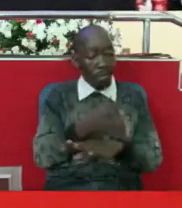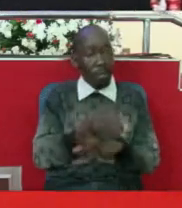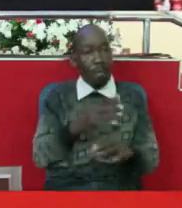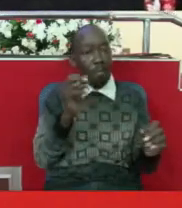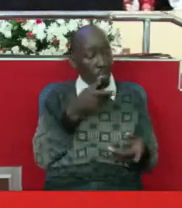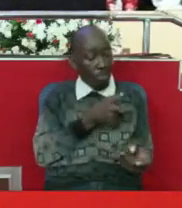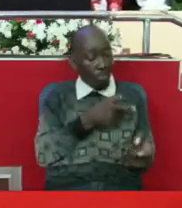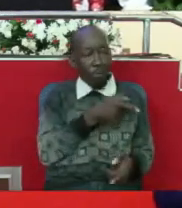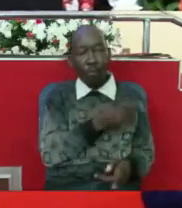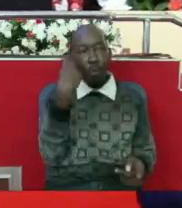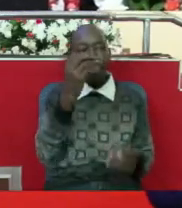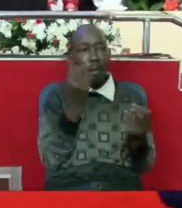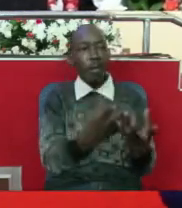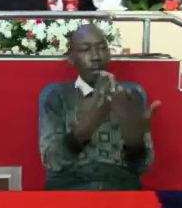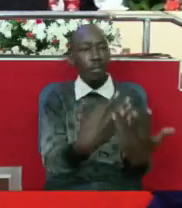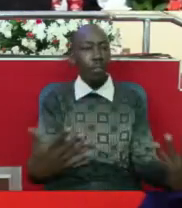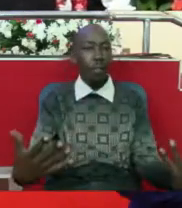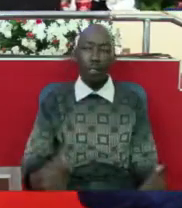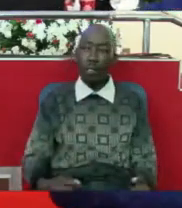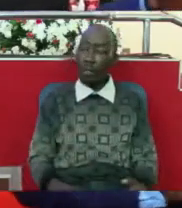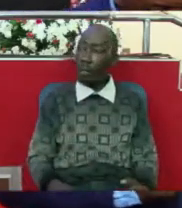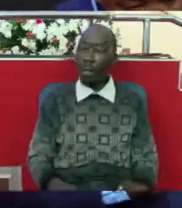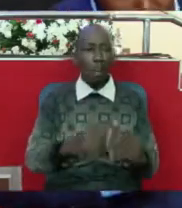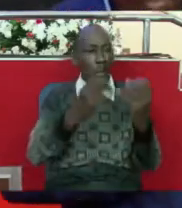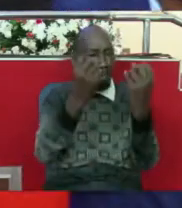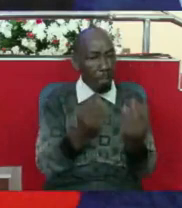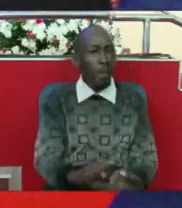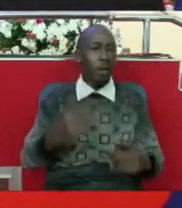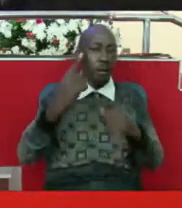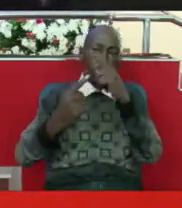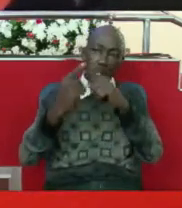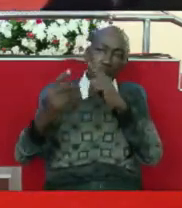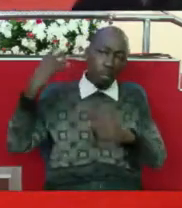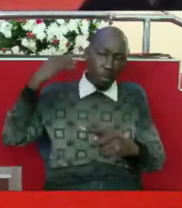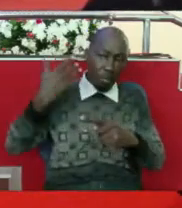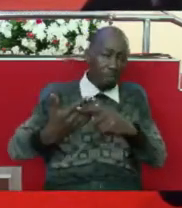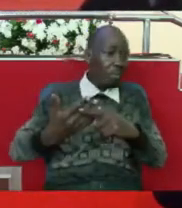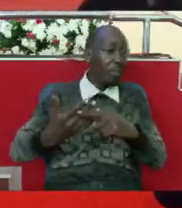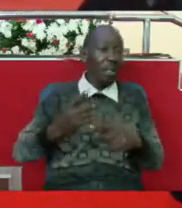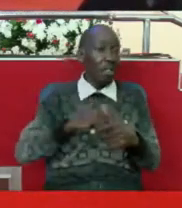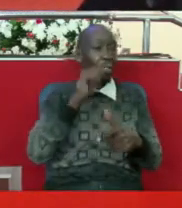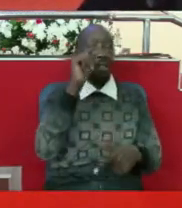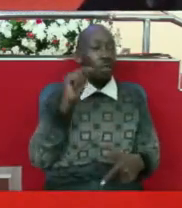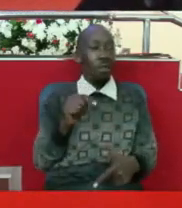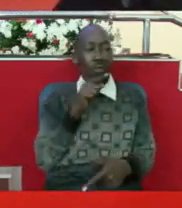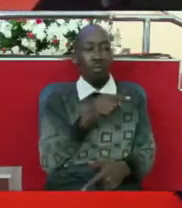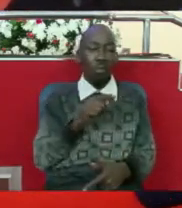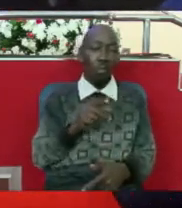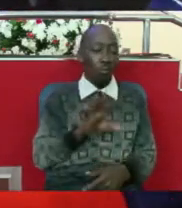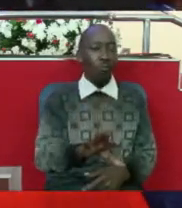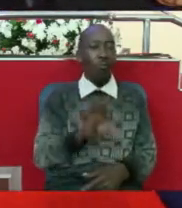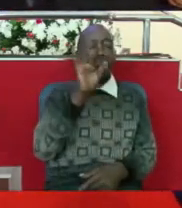things. For so many years. And then here we find